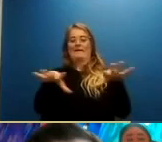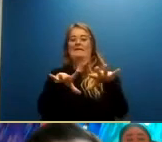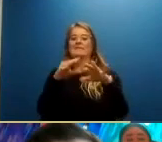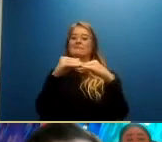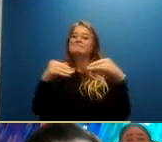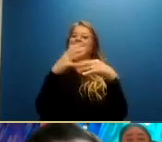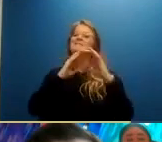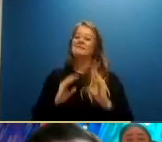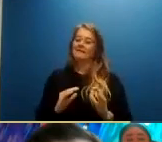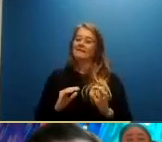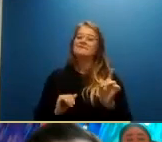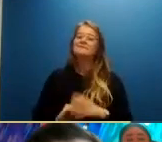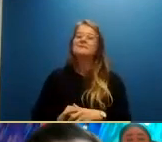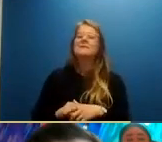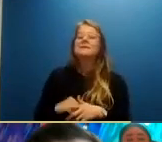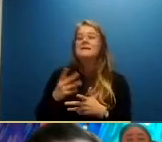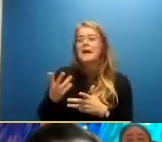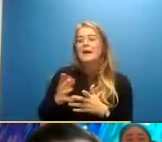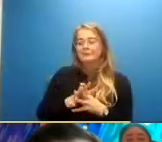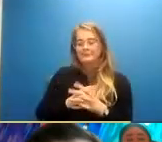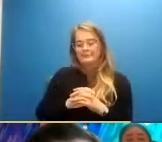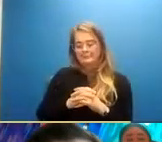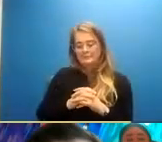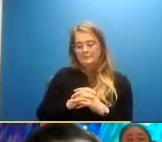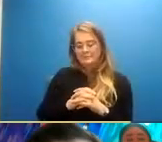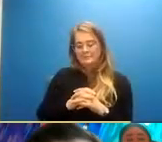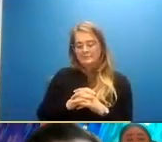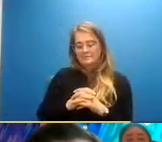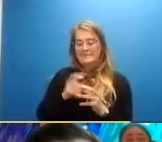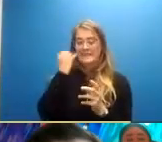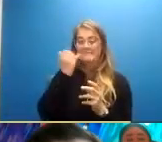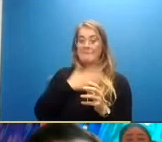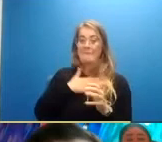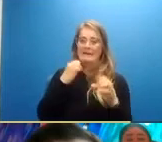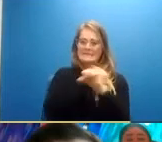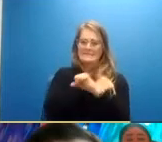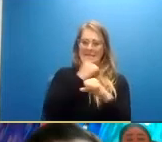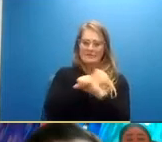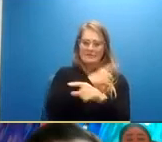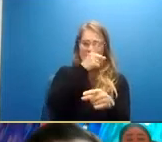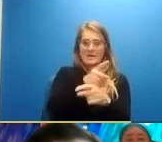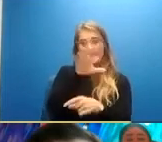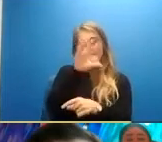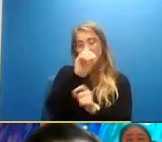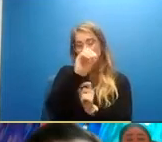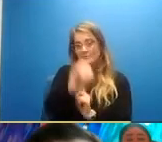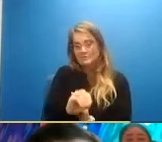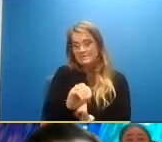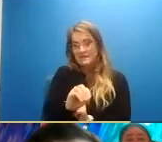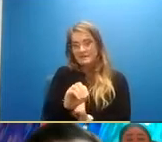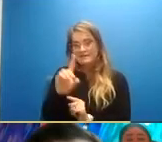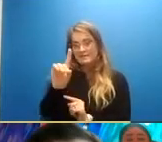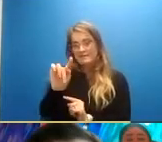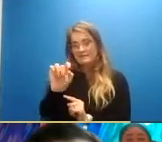clients, because I think if my stats are right, I want to say about 50% of the population within the downtown east